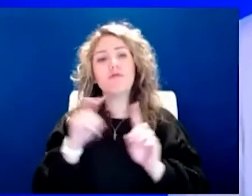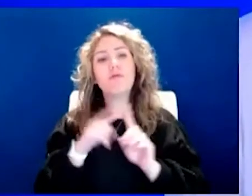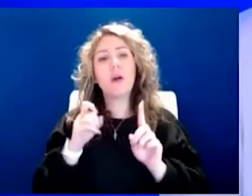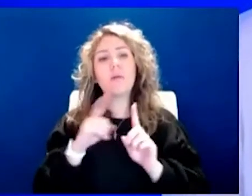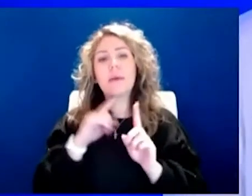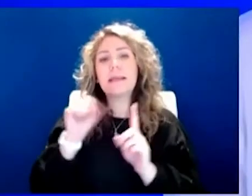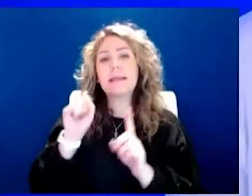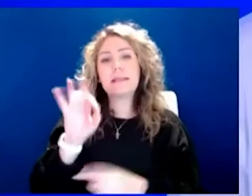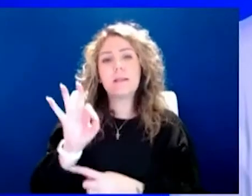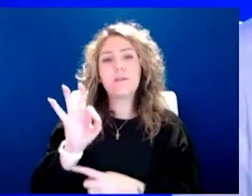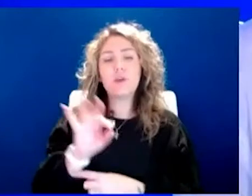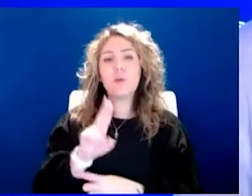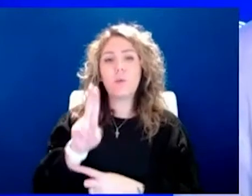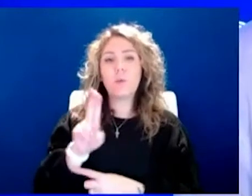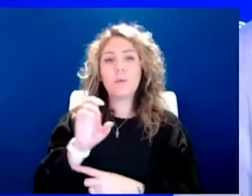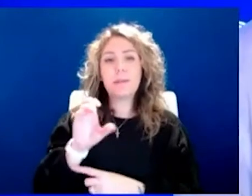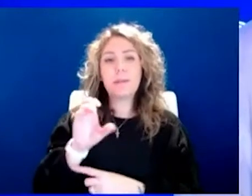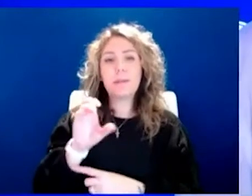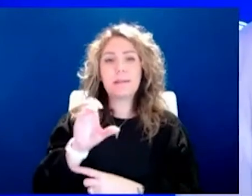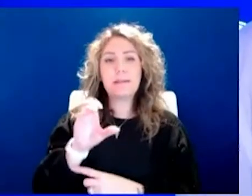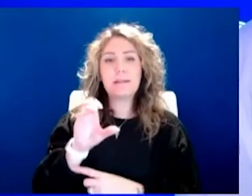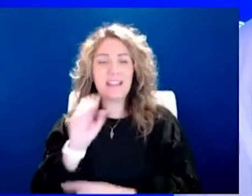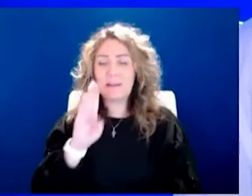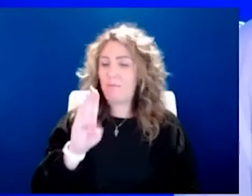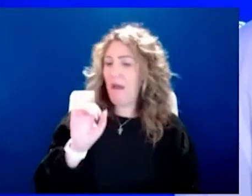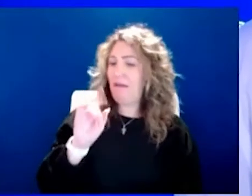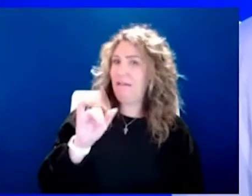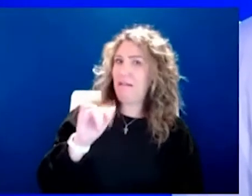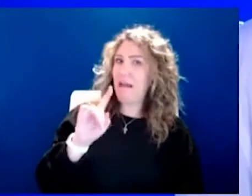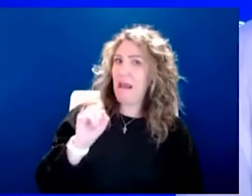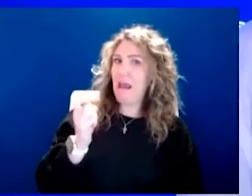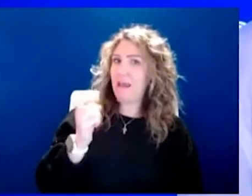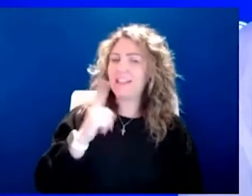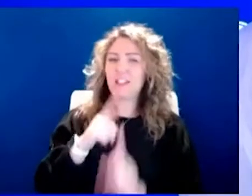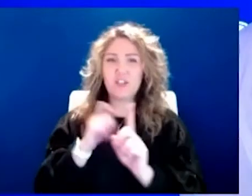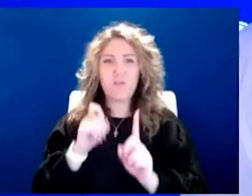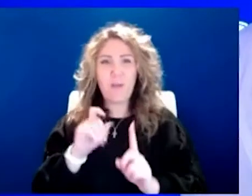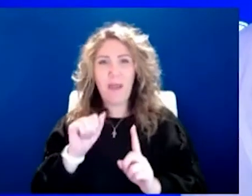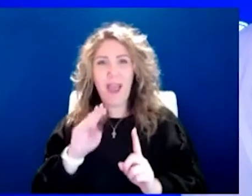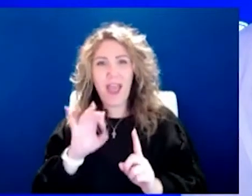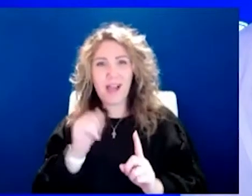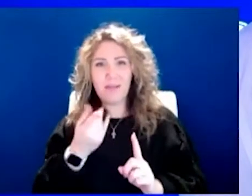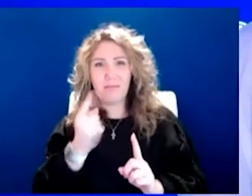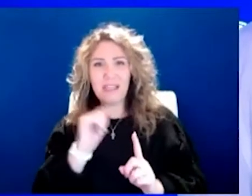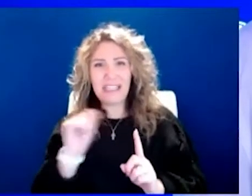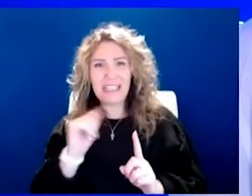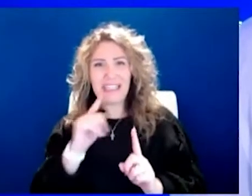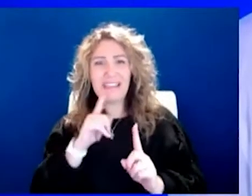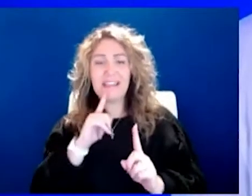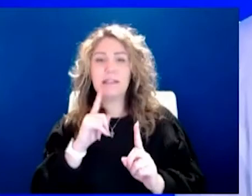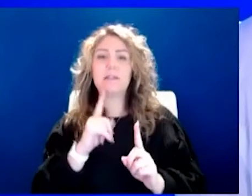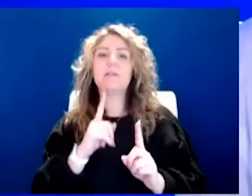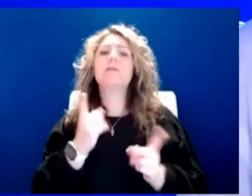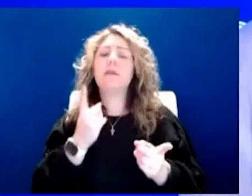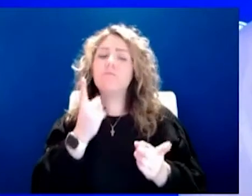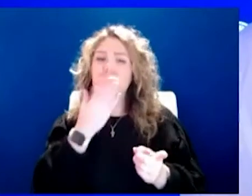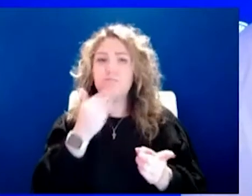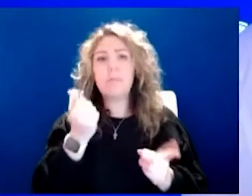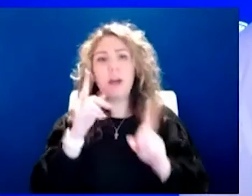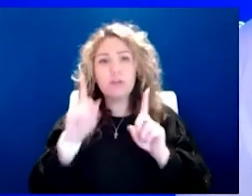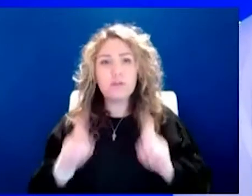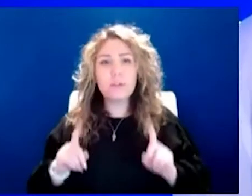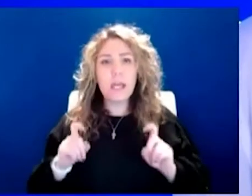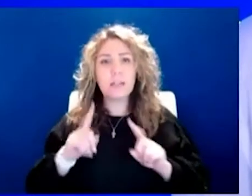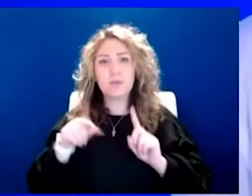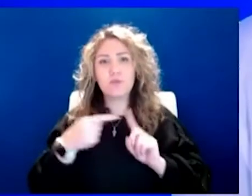the Binax-2 test, which I think is from Abbott. It's one of the more prevalent tests that are available when at-home tests are